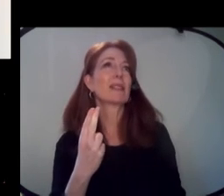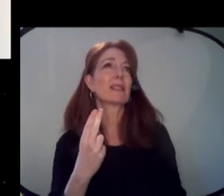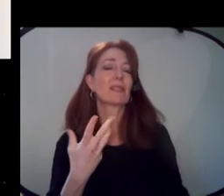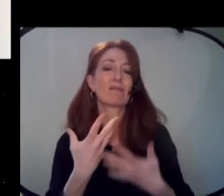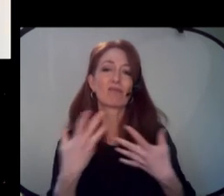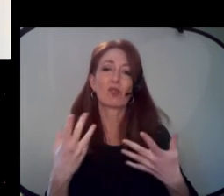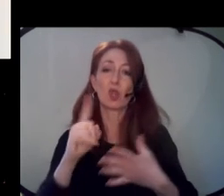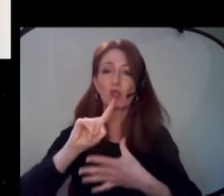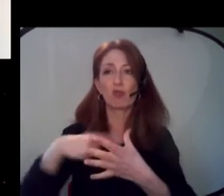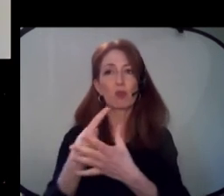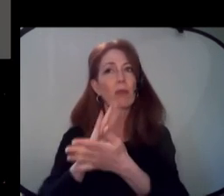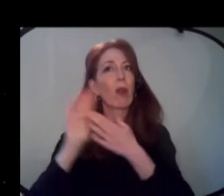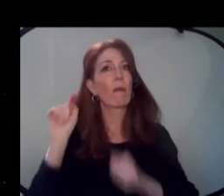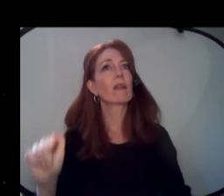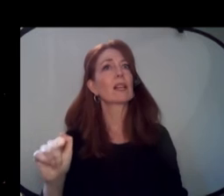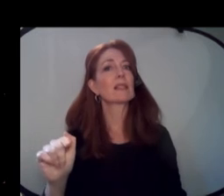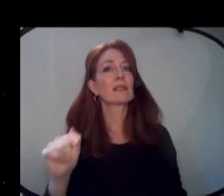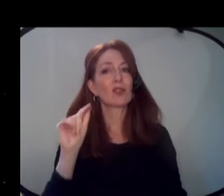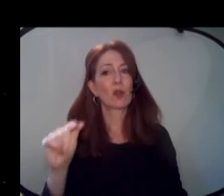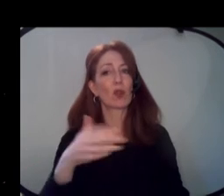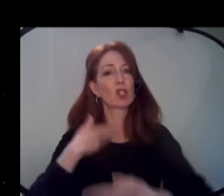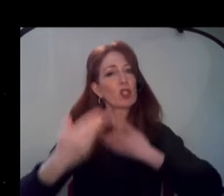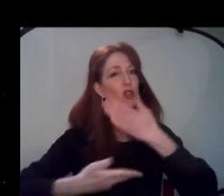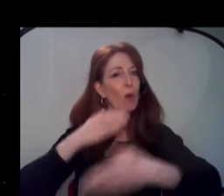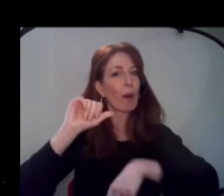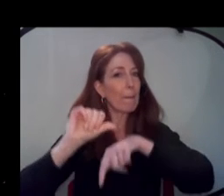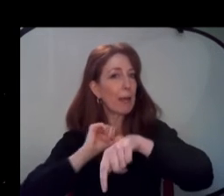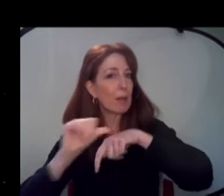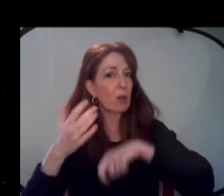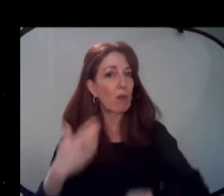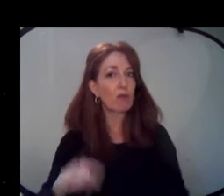So this is it's a biblical story, like Susanna and the